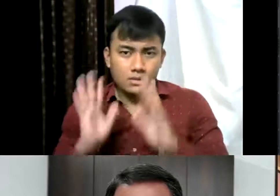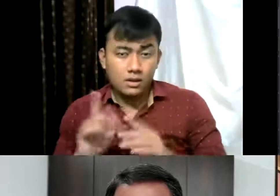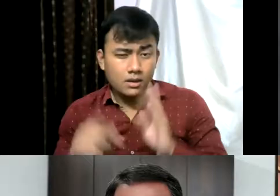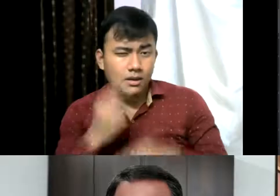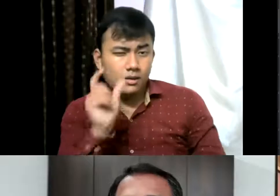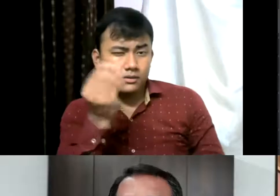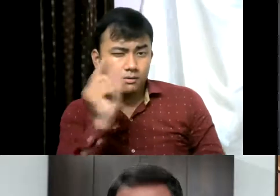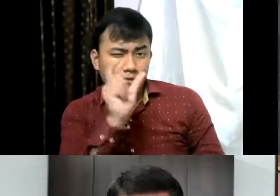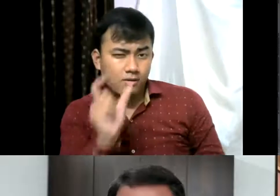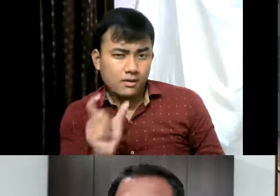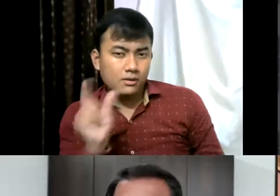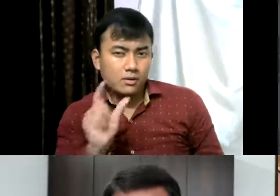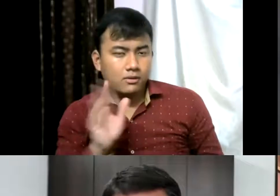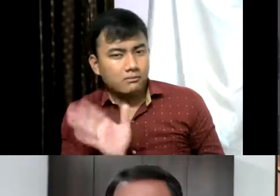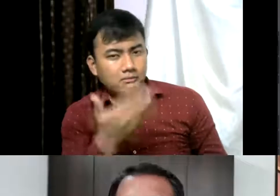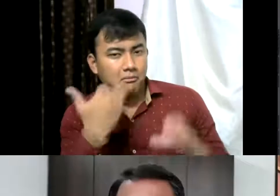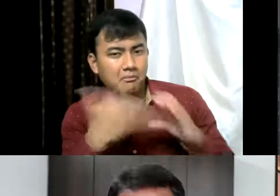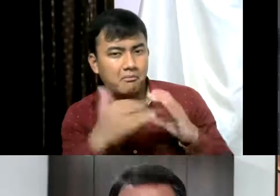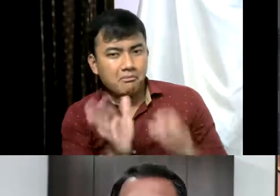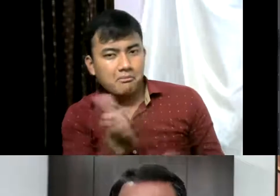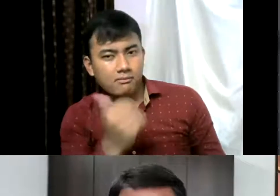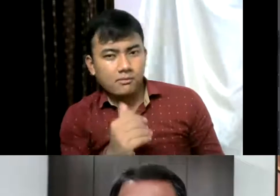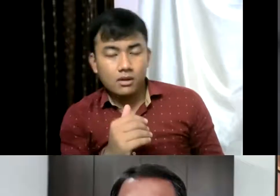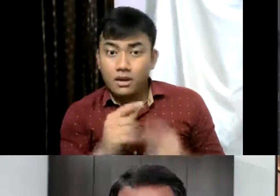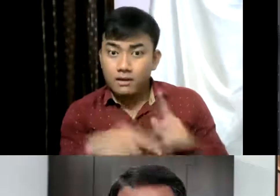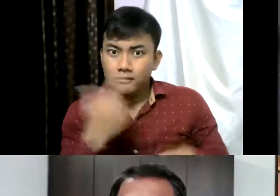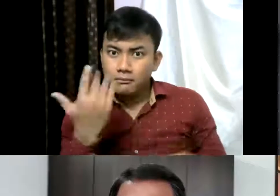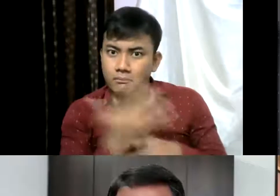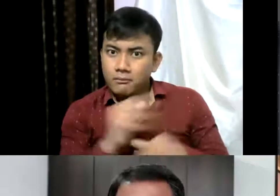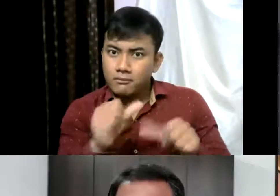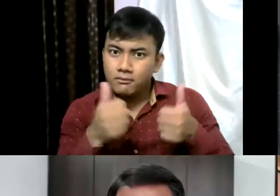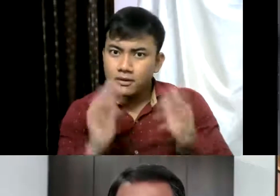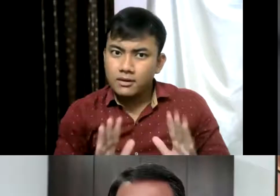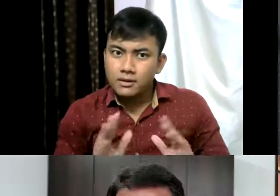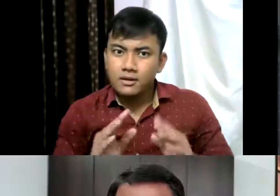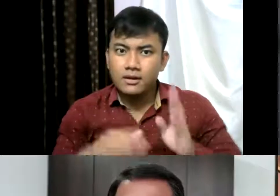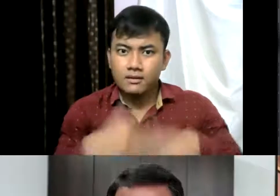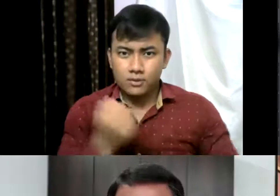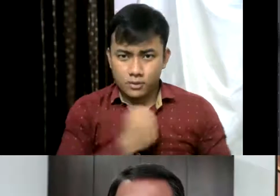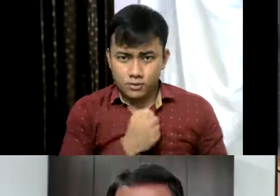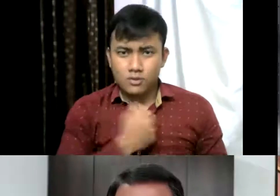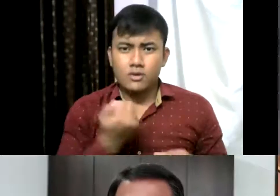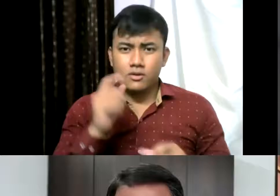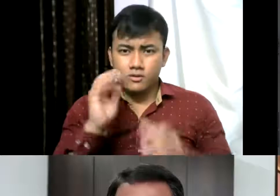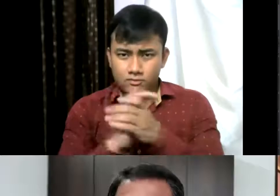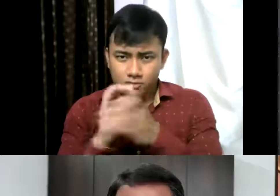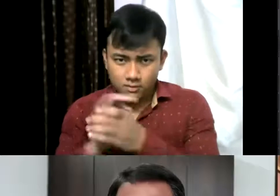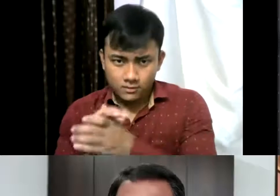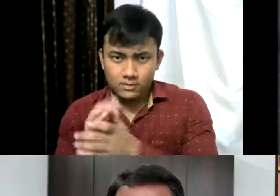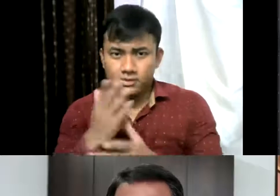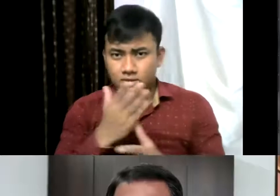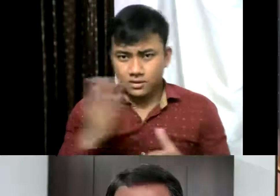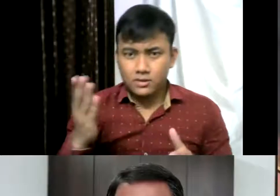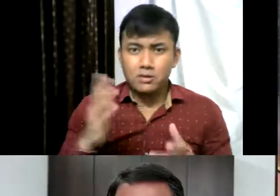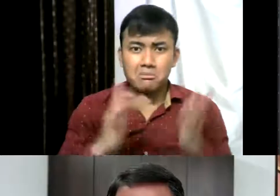them? And that actually worked. And my friends are not tech people, really. They are filmmakers and things.